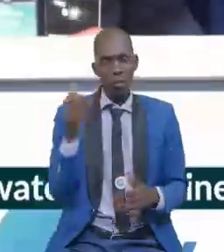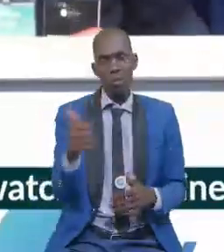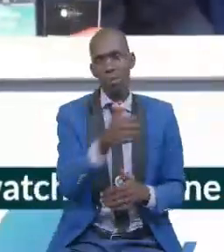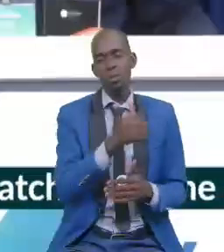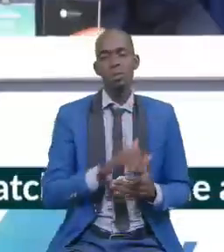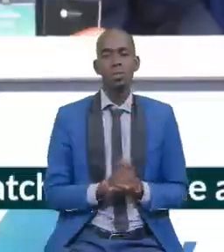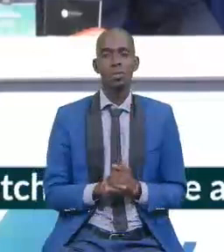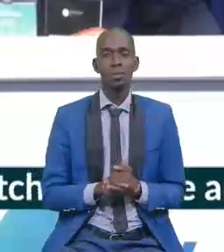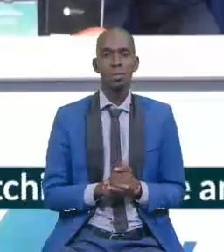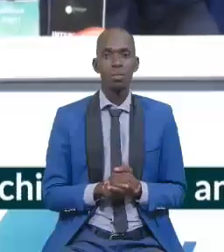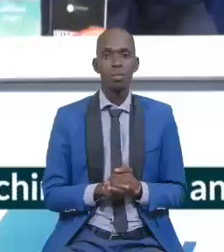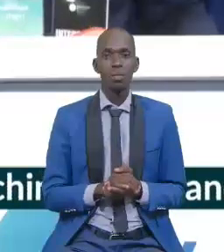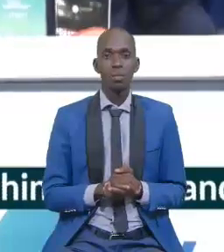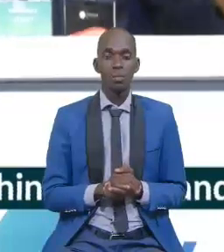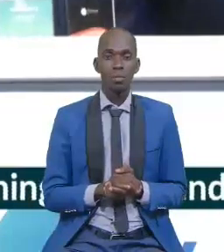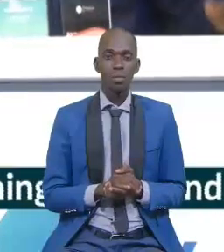You acknowledge,